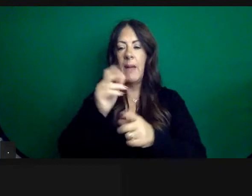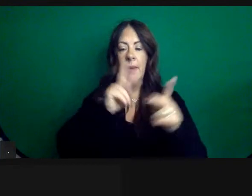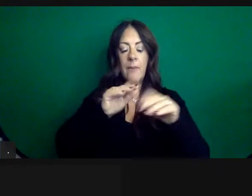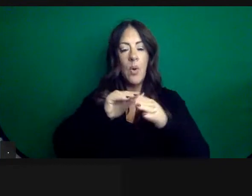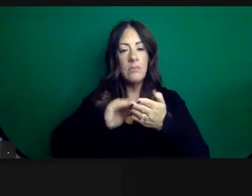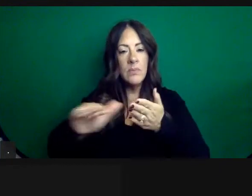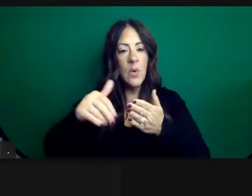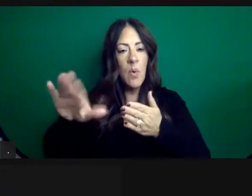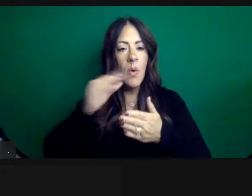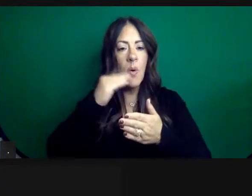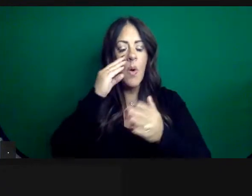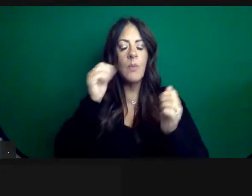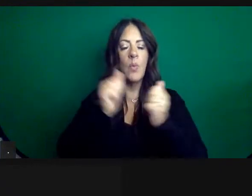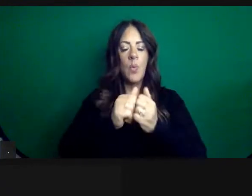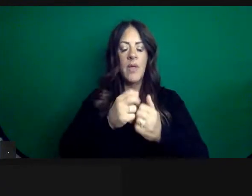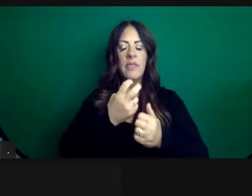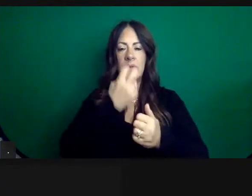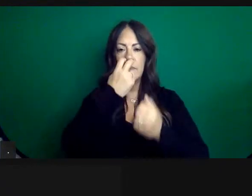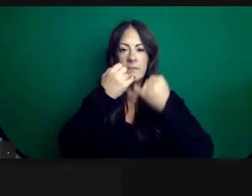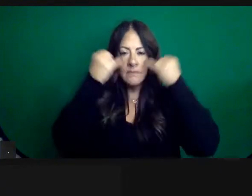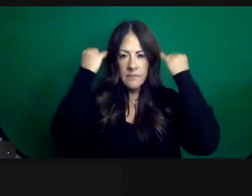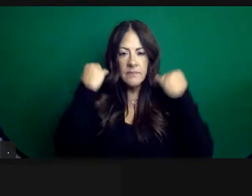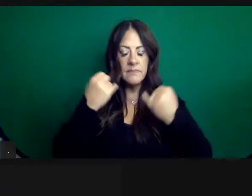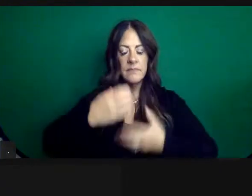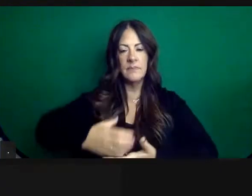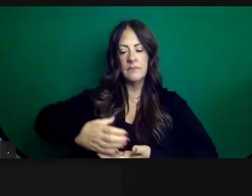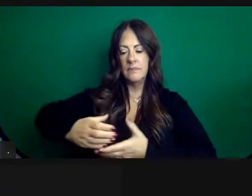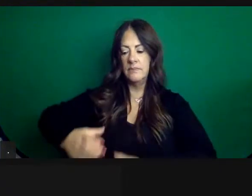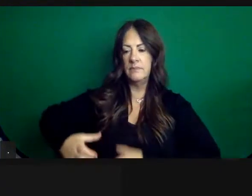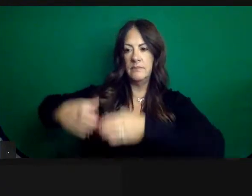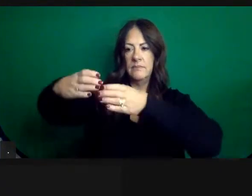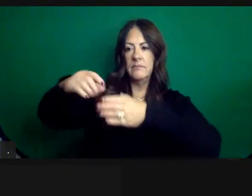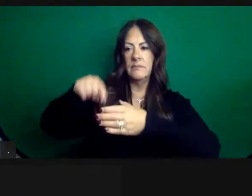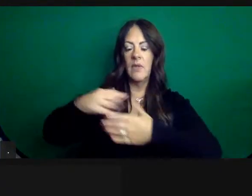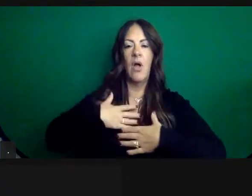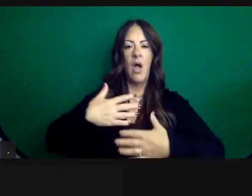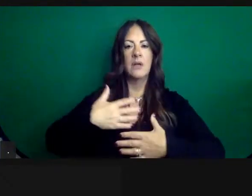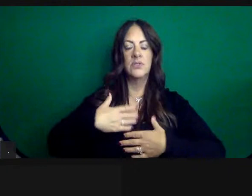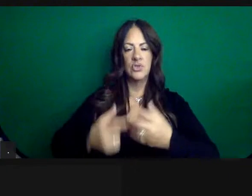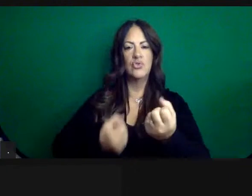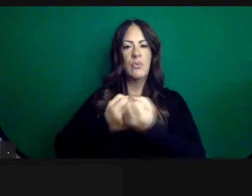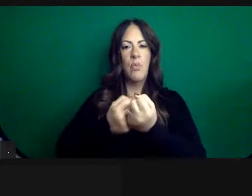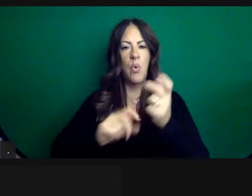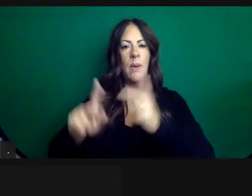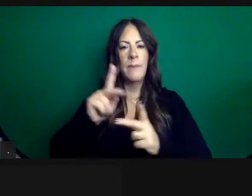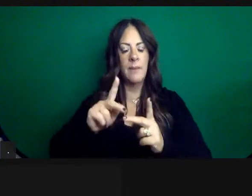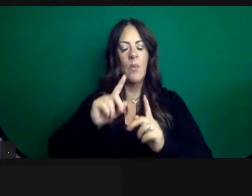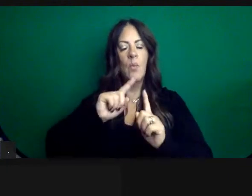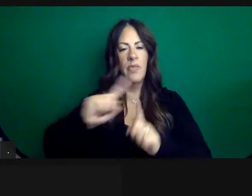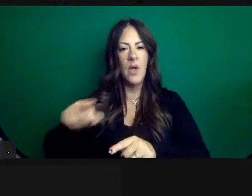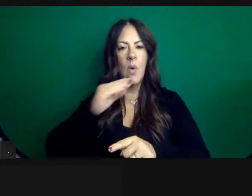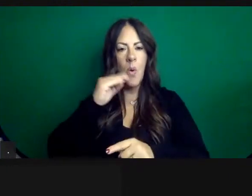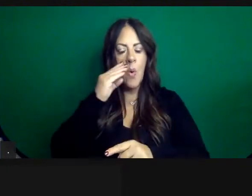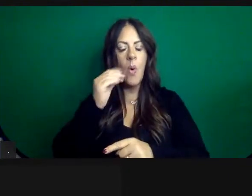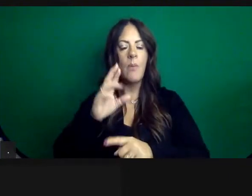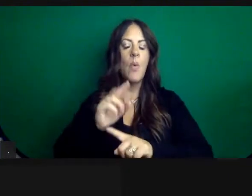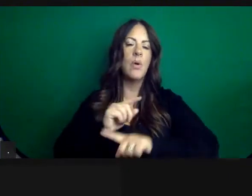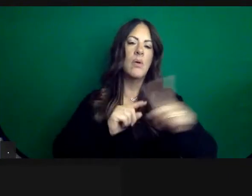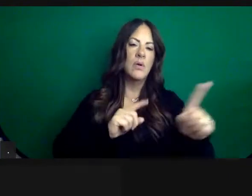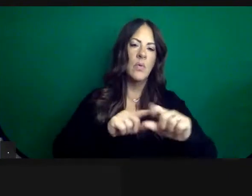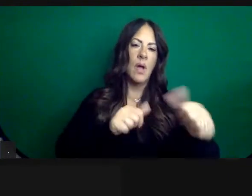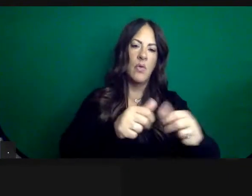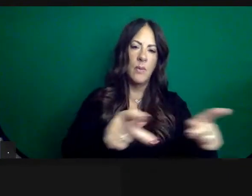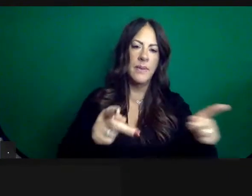our facilities to be able to deliver all of the services to patients in need, ensuring that we're